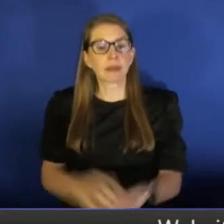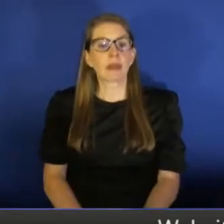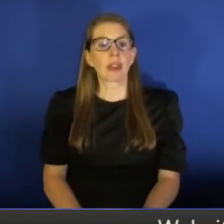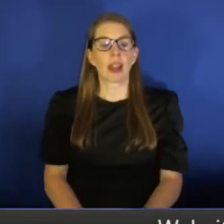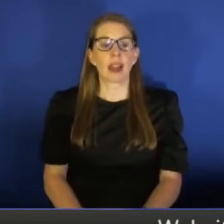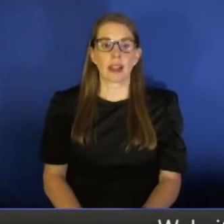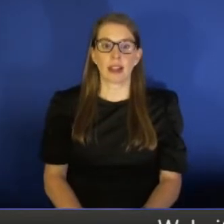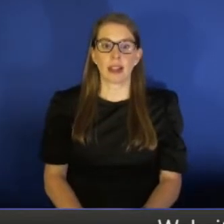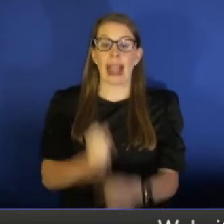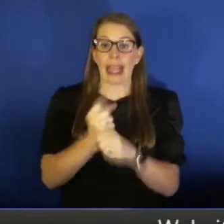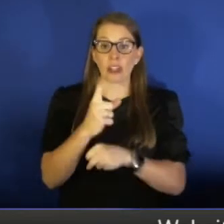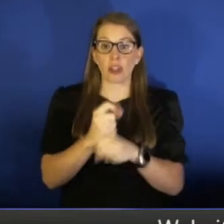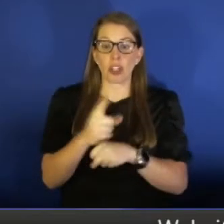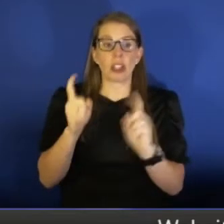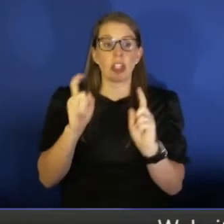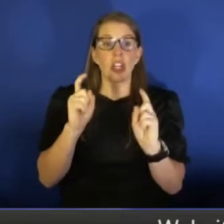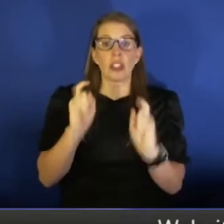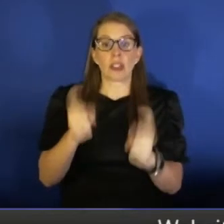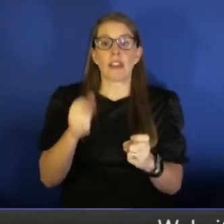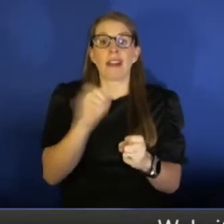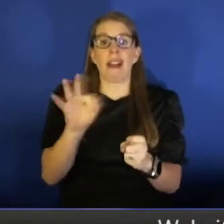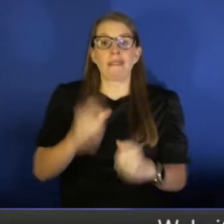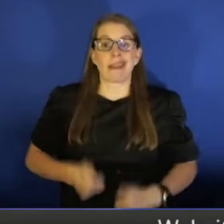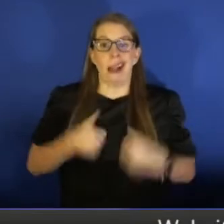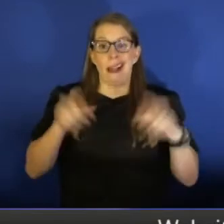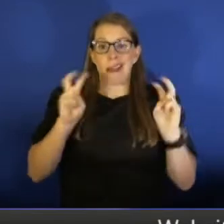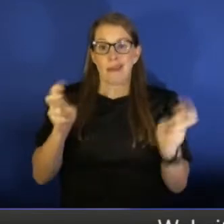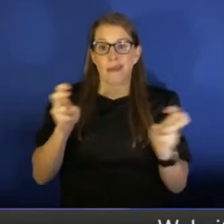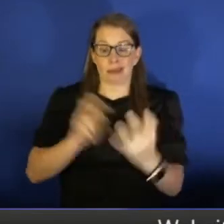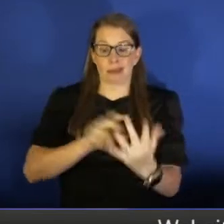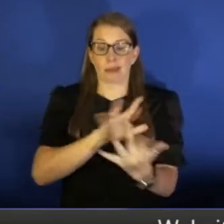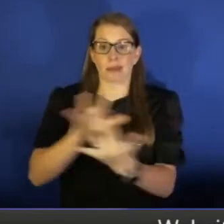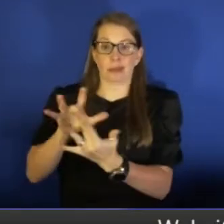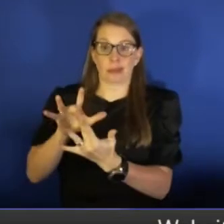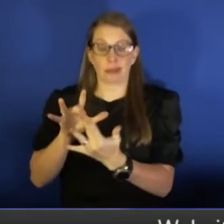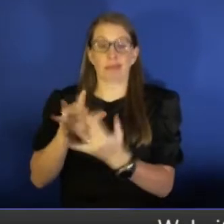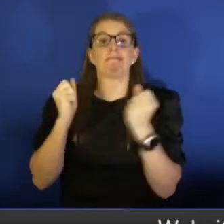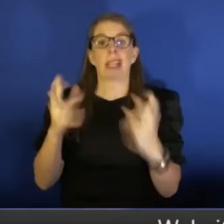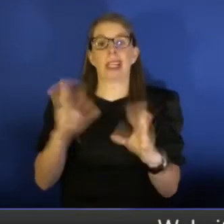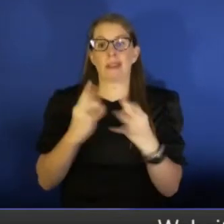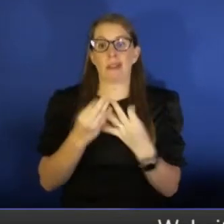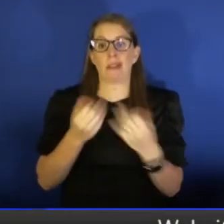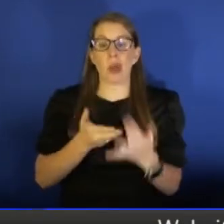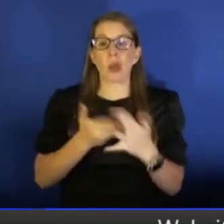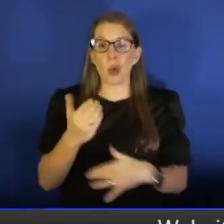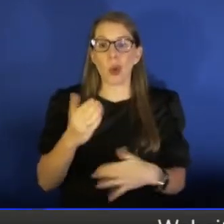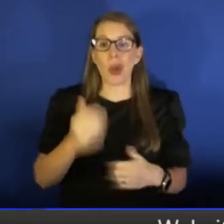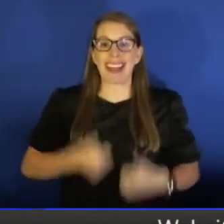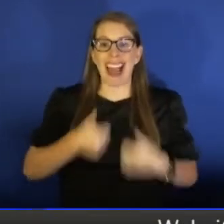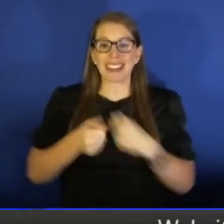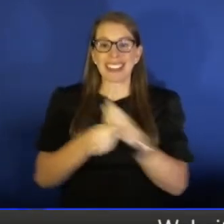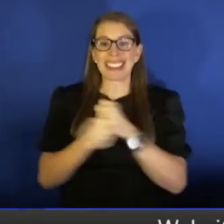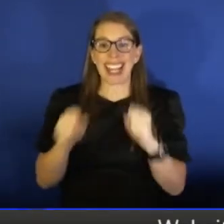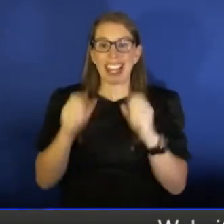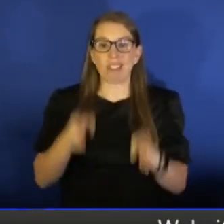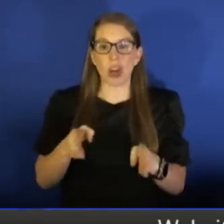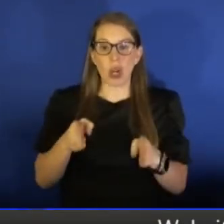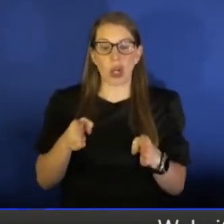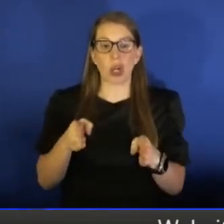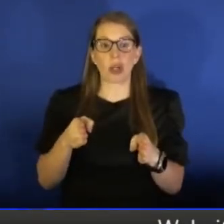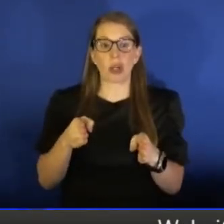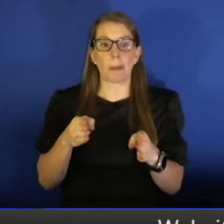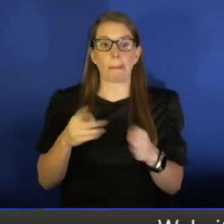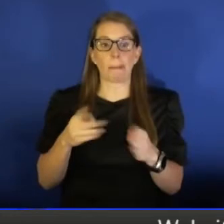annually, Gift of Life reaches 30,000 students and their families through the Lifesavers program. What is that? So the Lifesavers program is where we go physically into